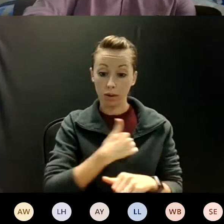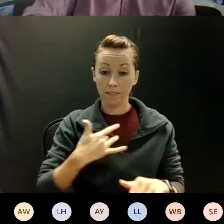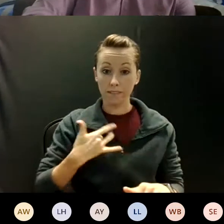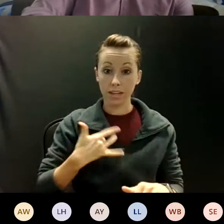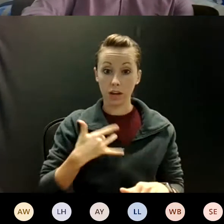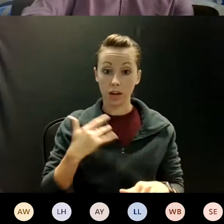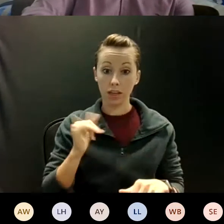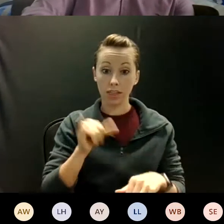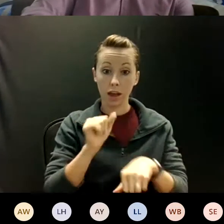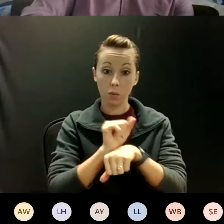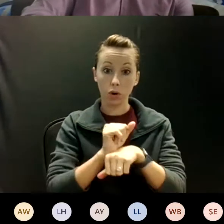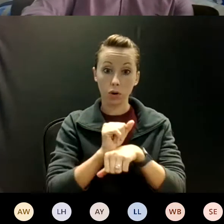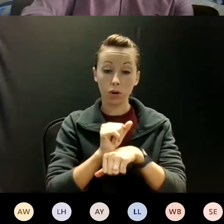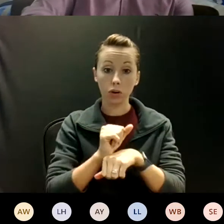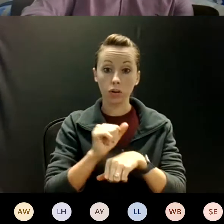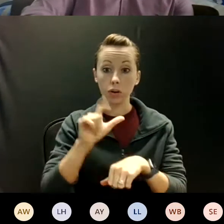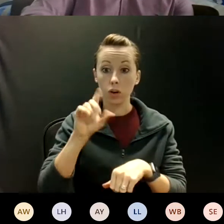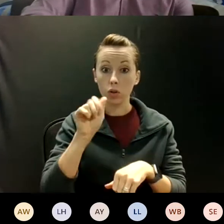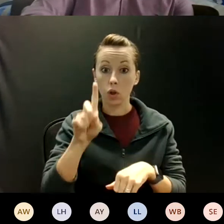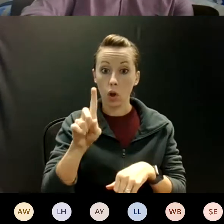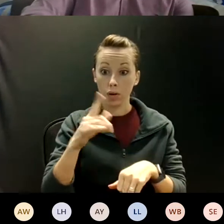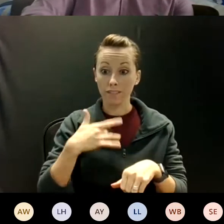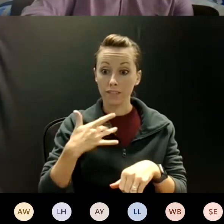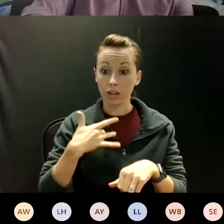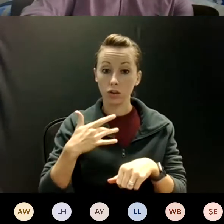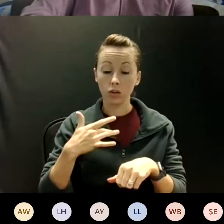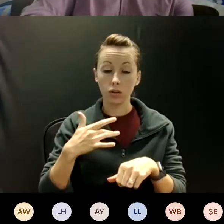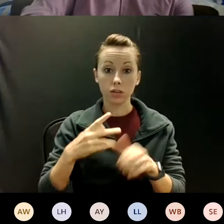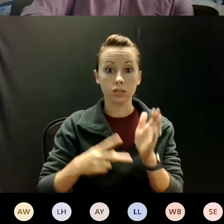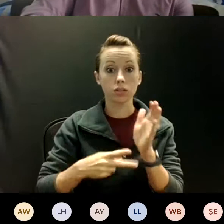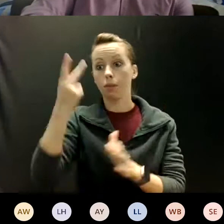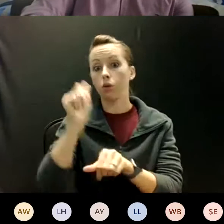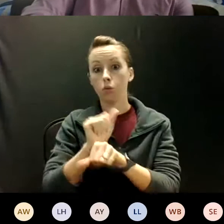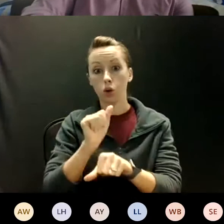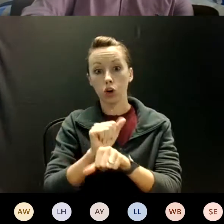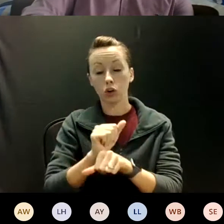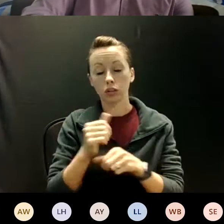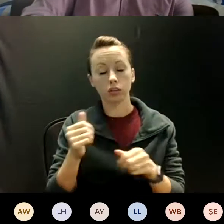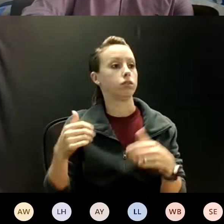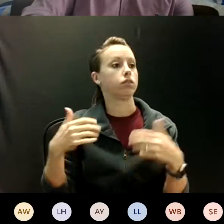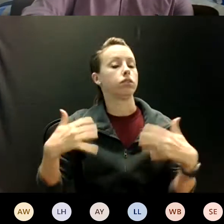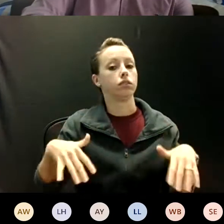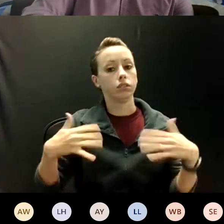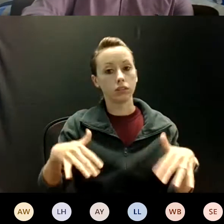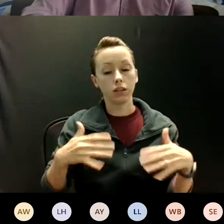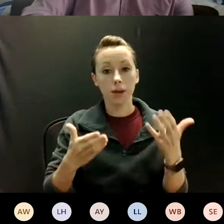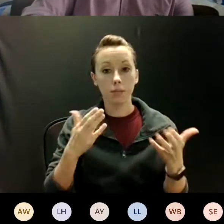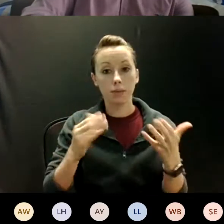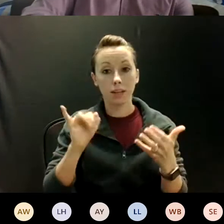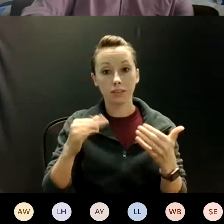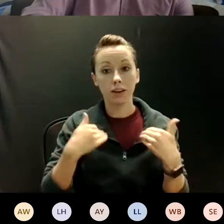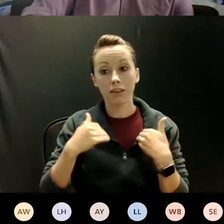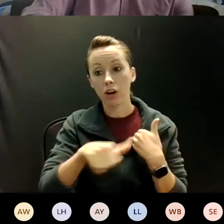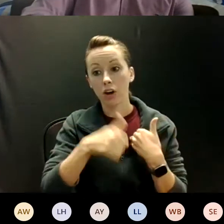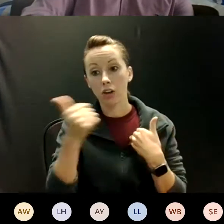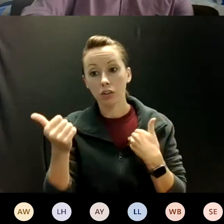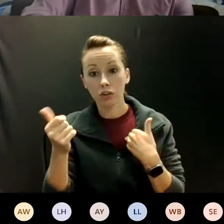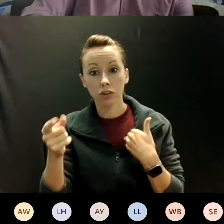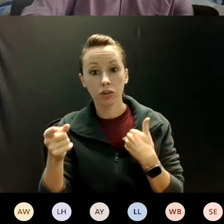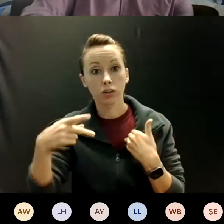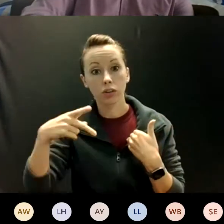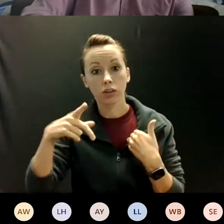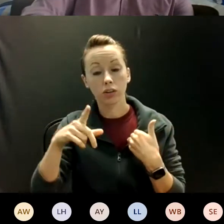it was like stressing us out. So I feel like if we had a platform like that, I'm not sure if that exists, but if we have one, it would be really helpful.